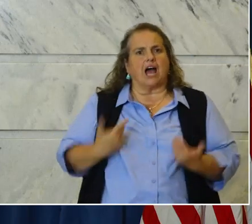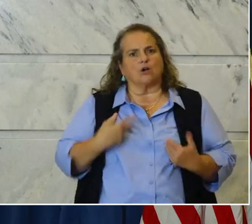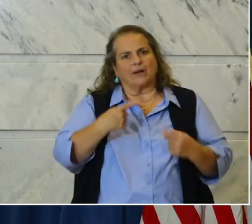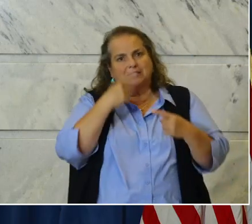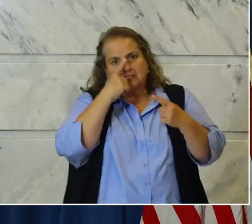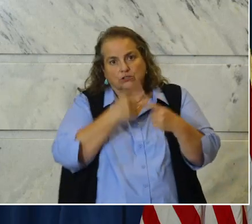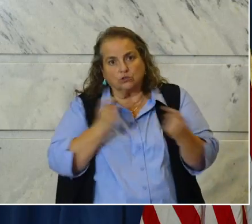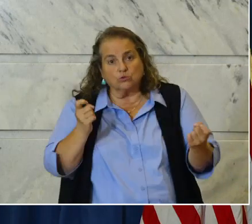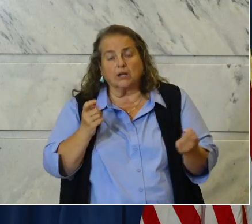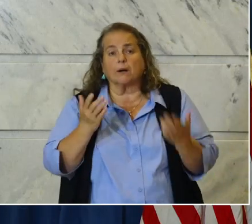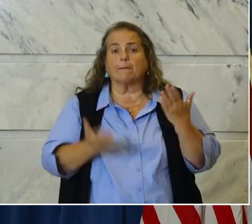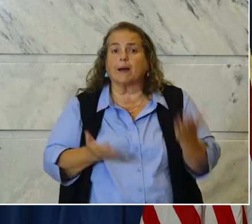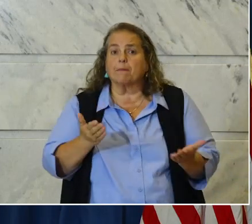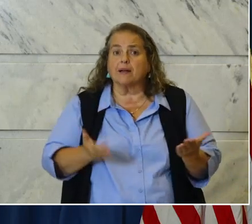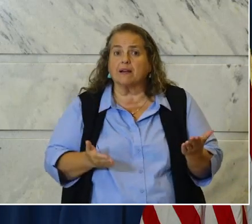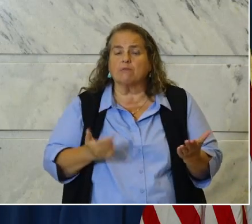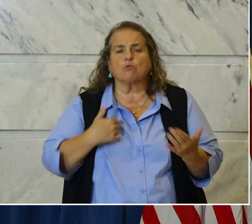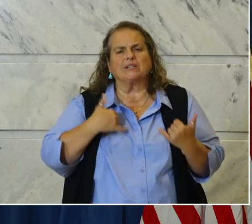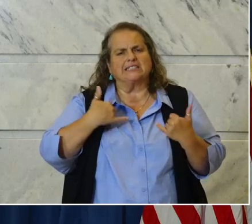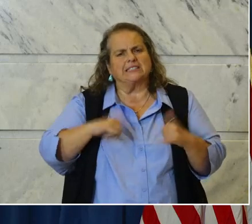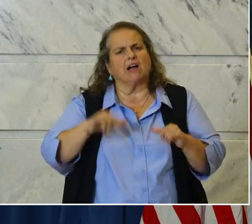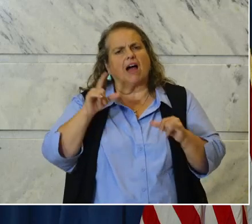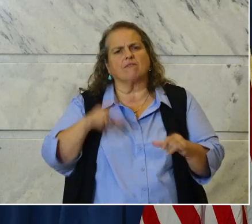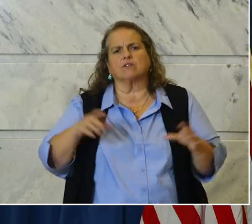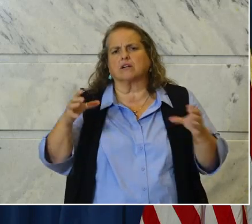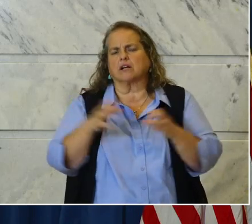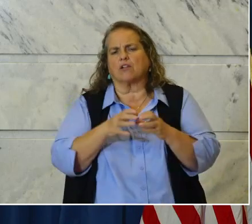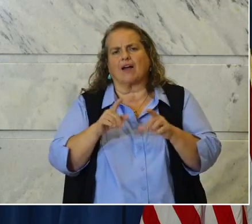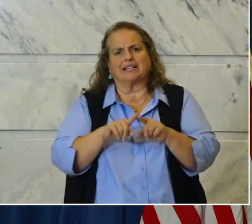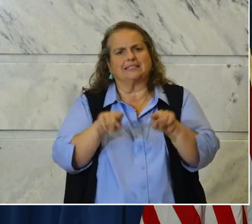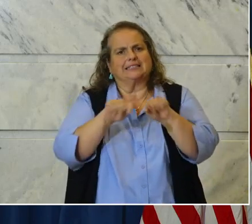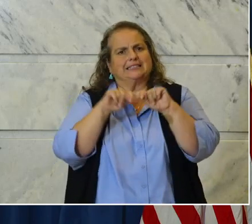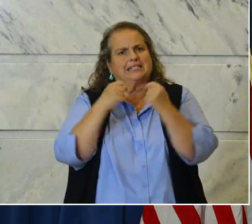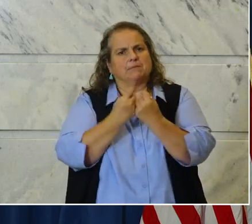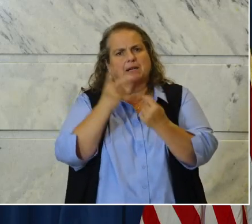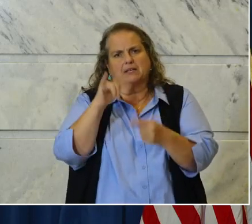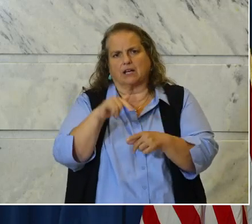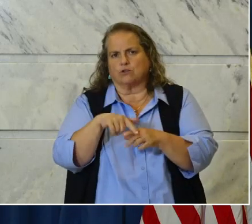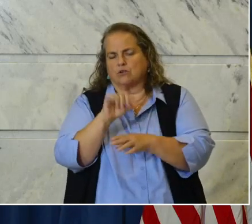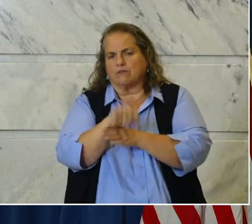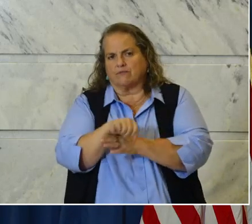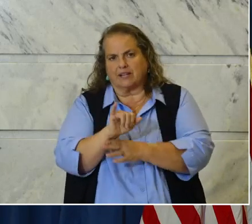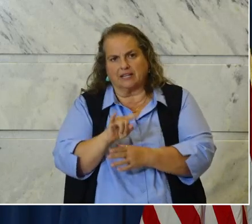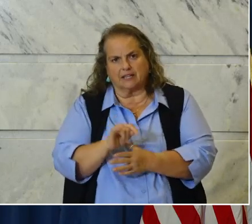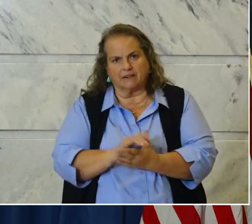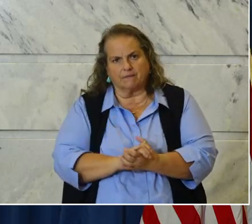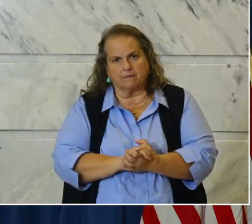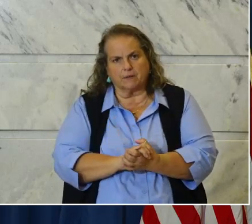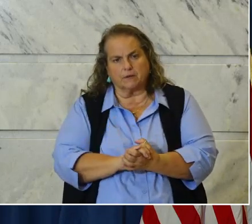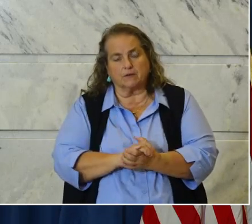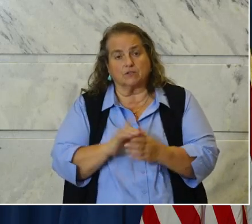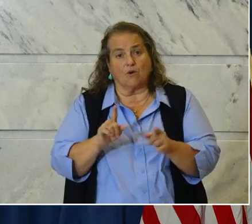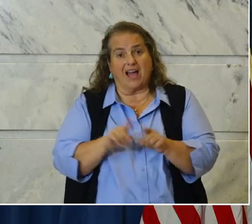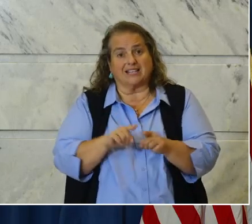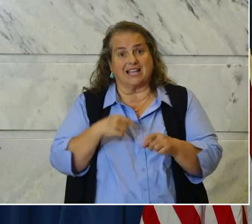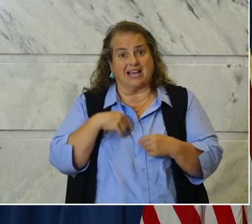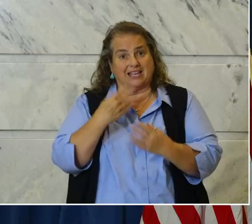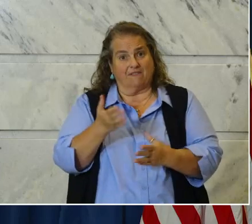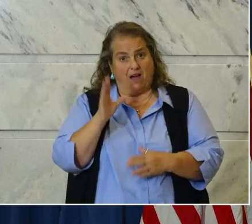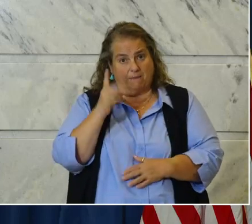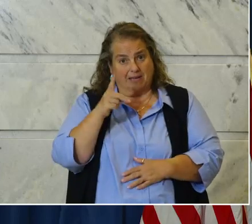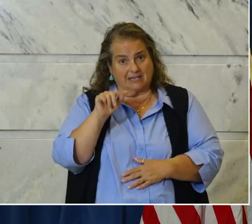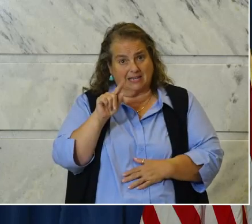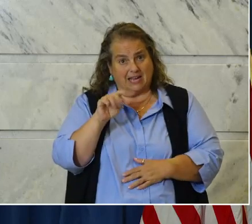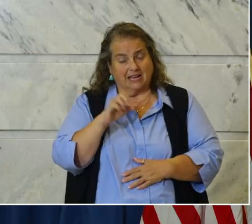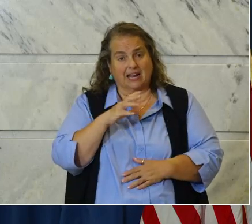still an effort that we've got to come together as Team Kentucky to defeat. So as I give that update and